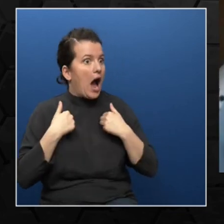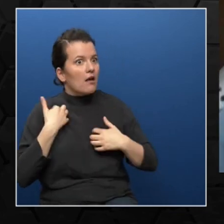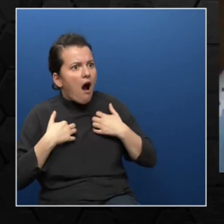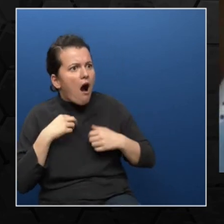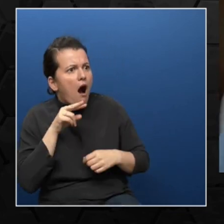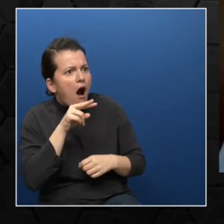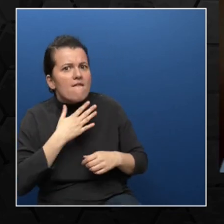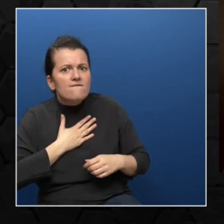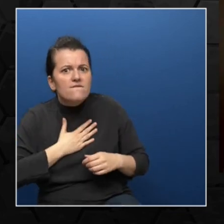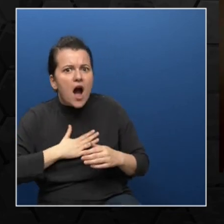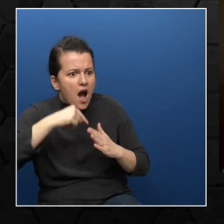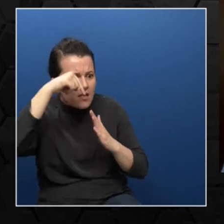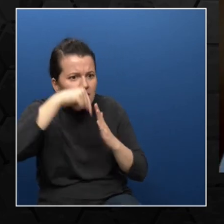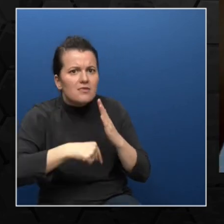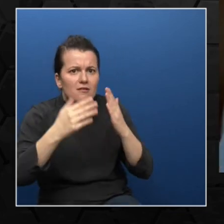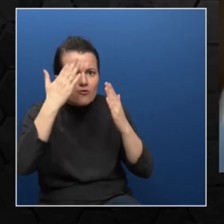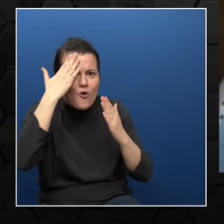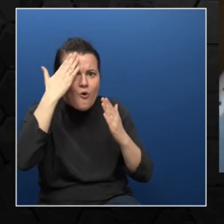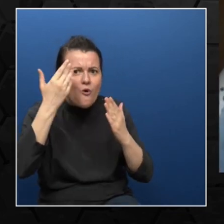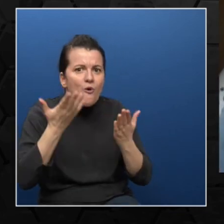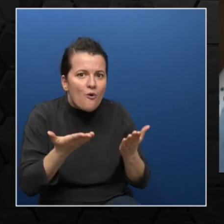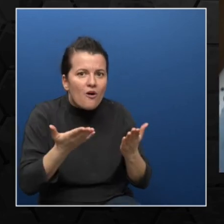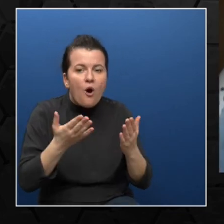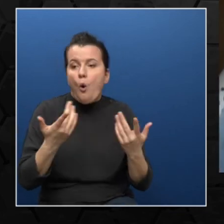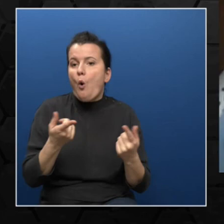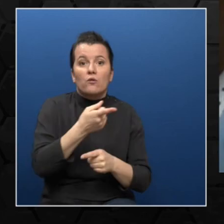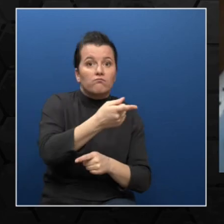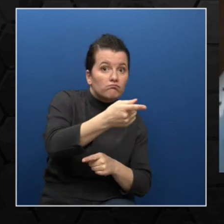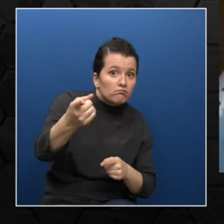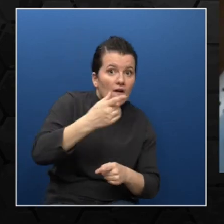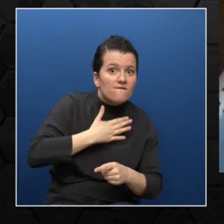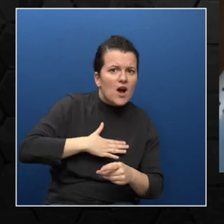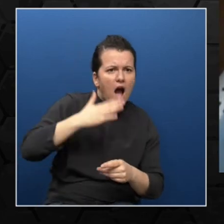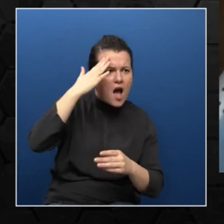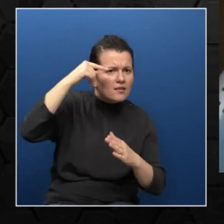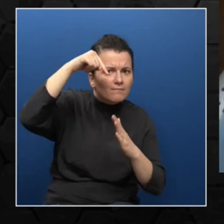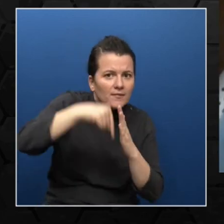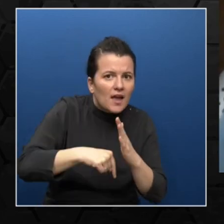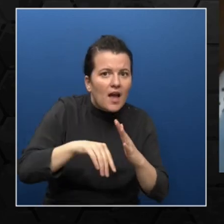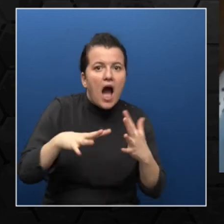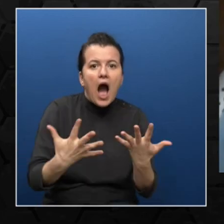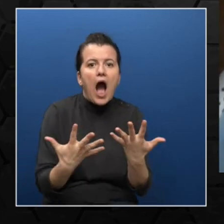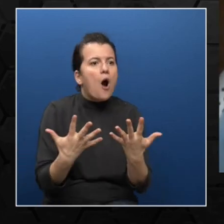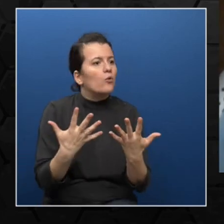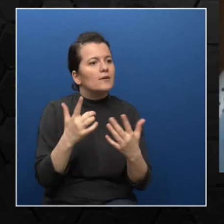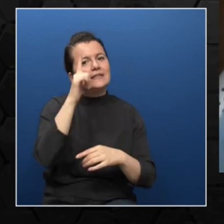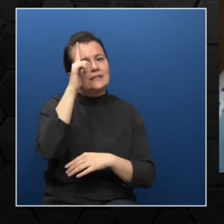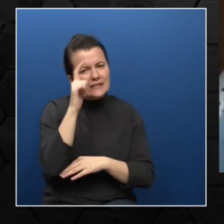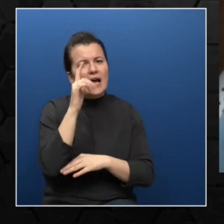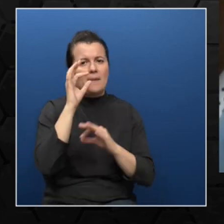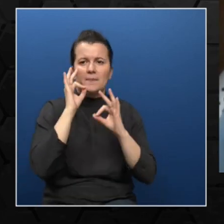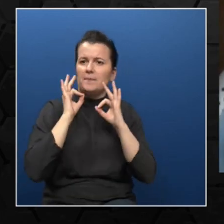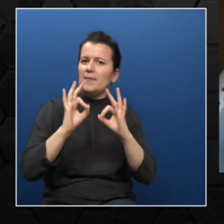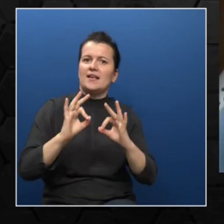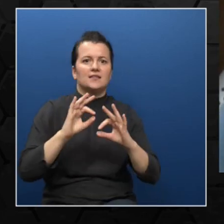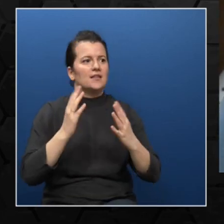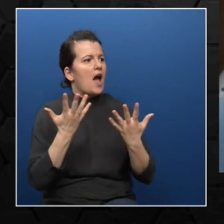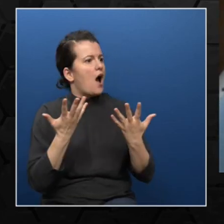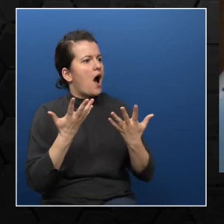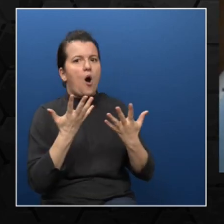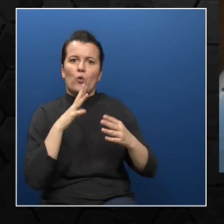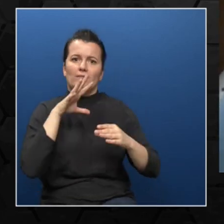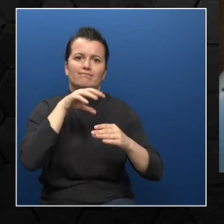more, what would you say would be the best place for a beginner to start when learning this technology? Okay, that's a good question